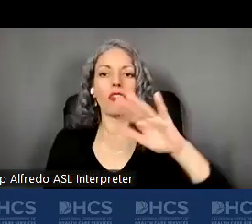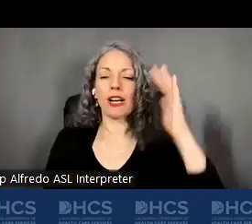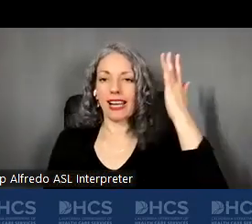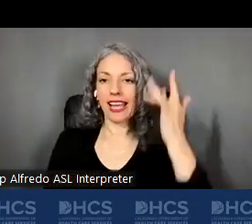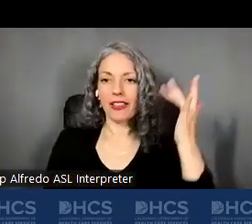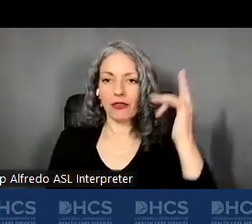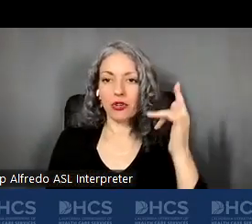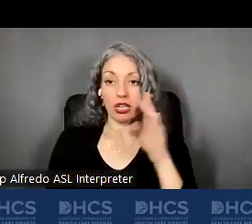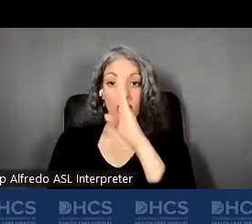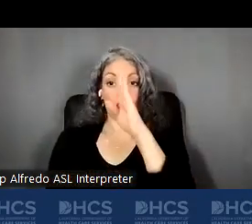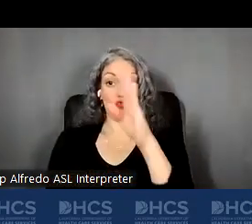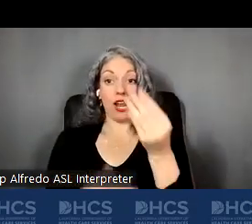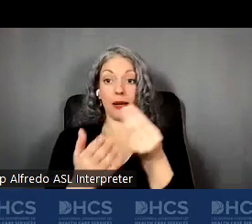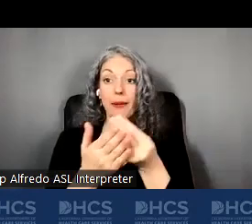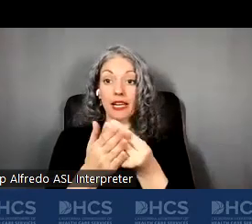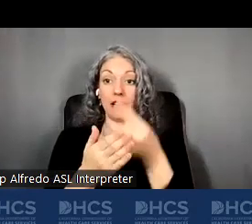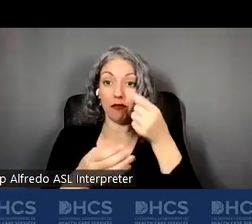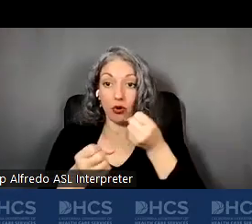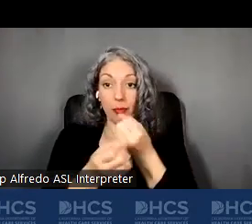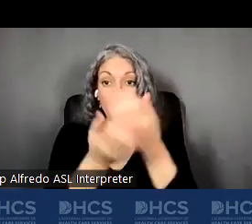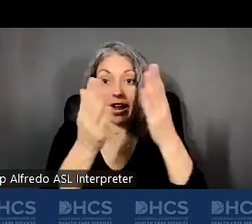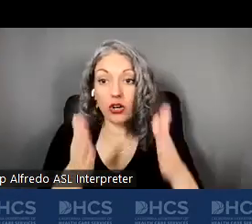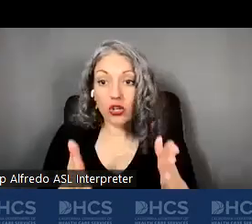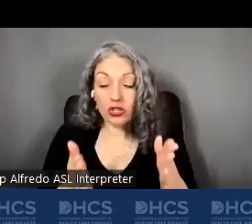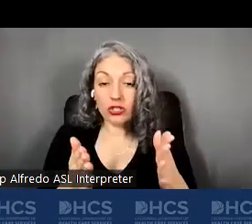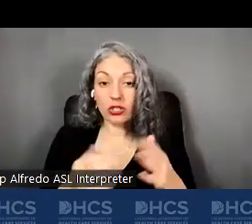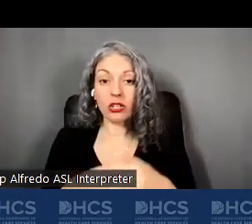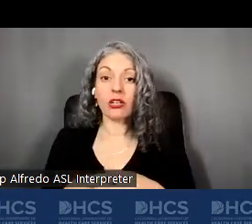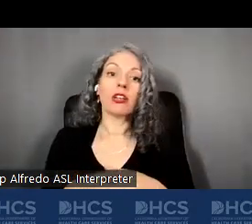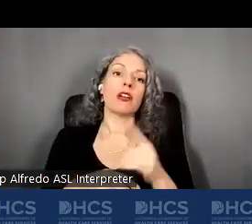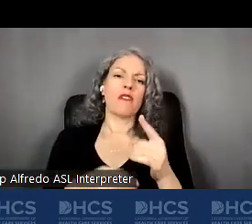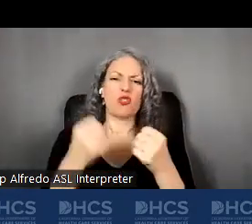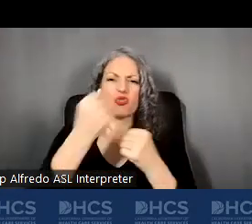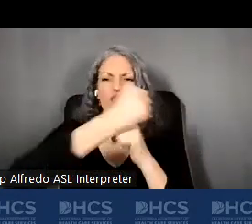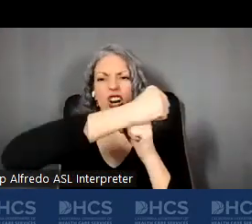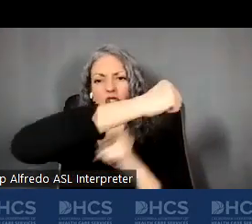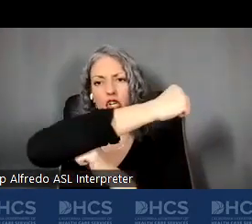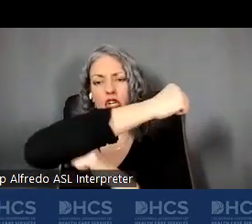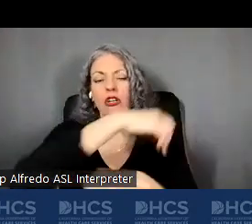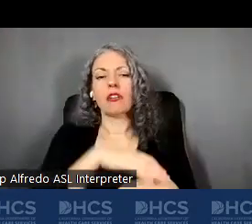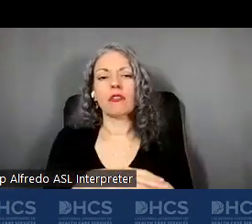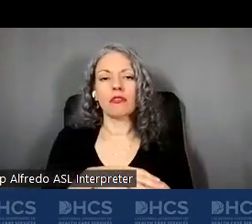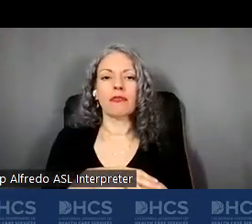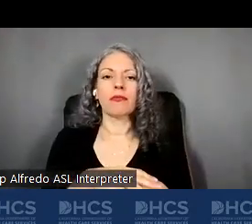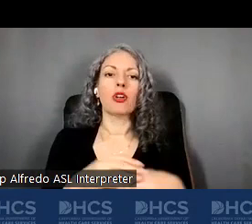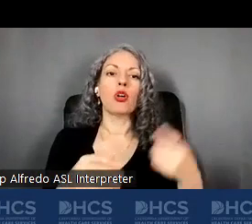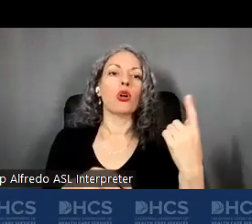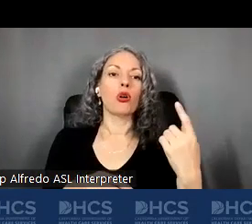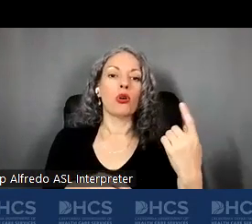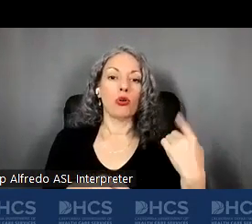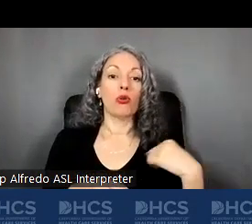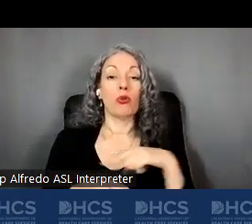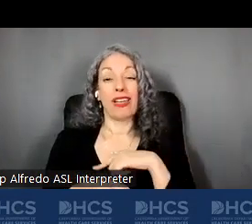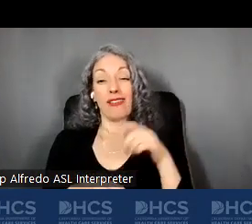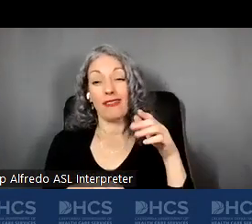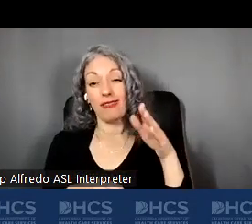funding to providers for capacity and infrastructure. And there was a round